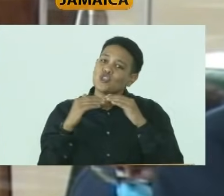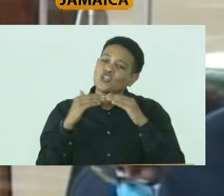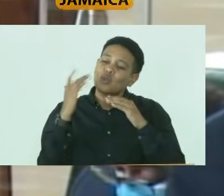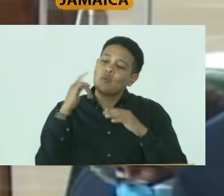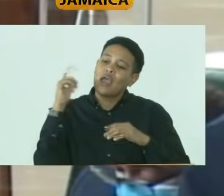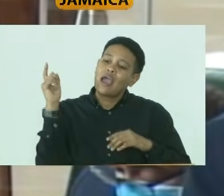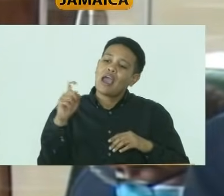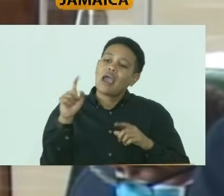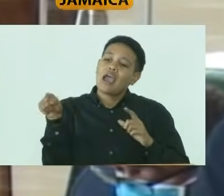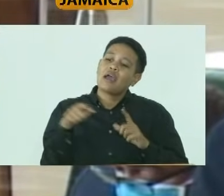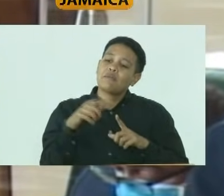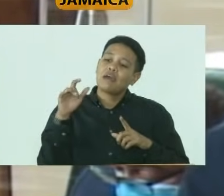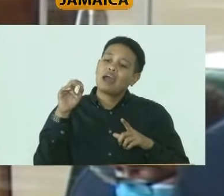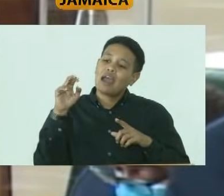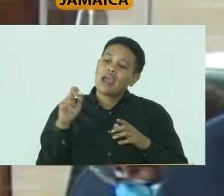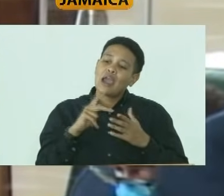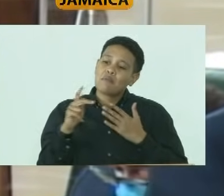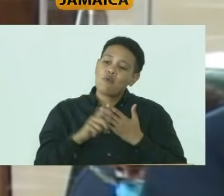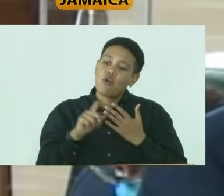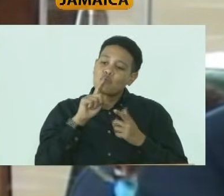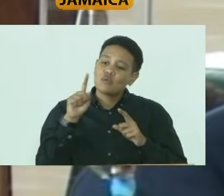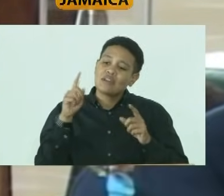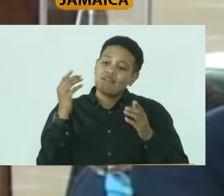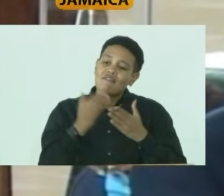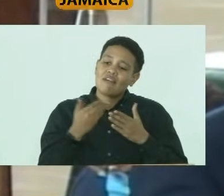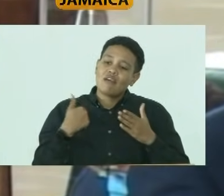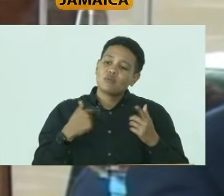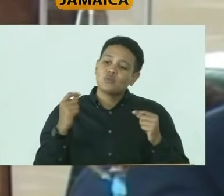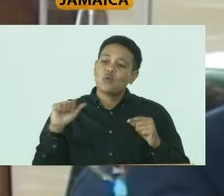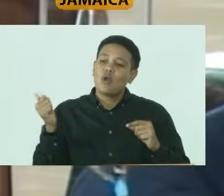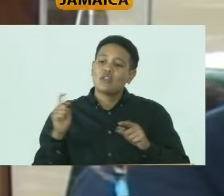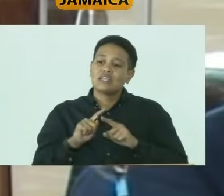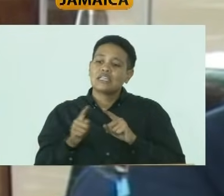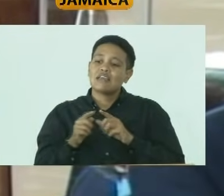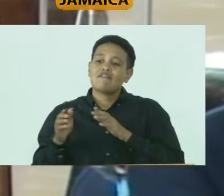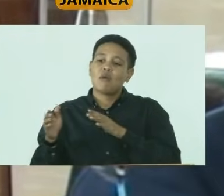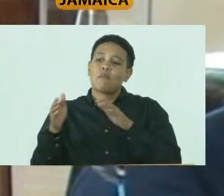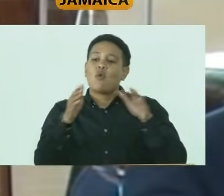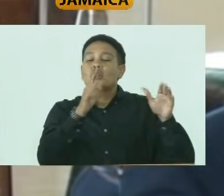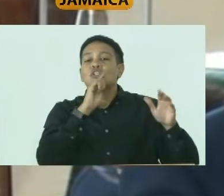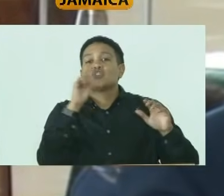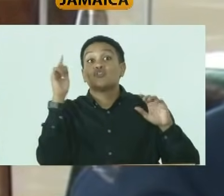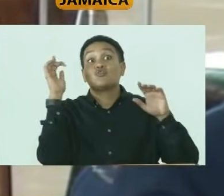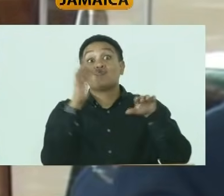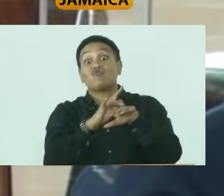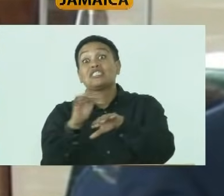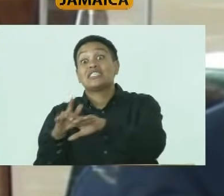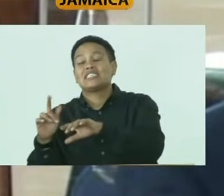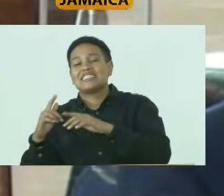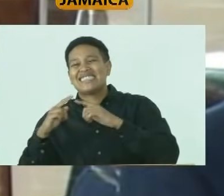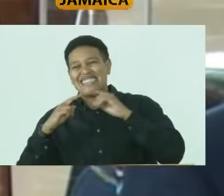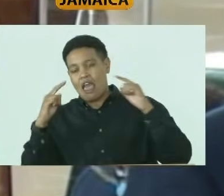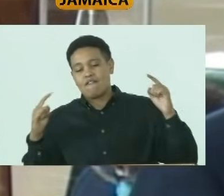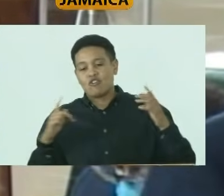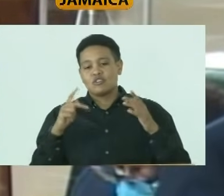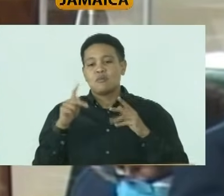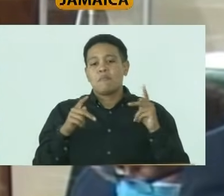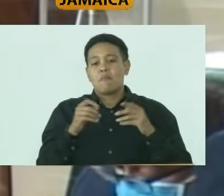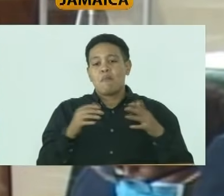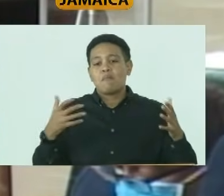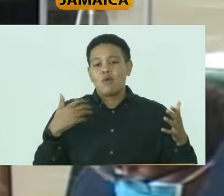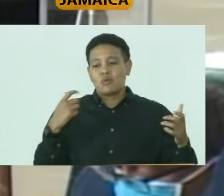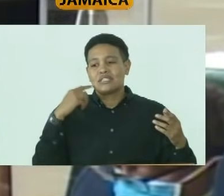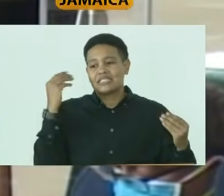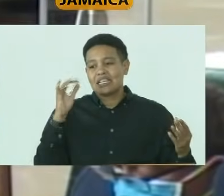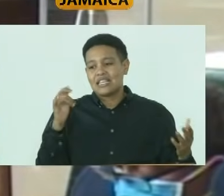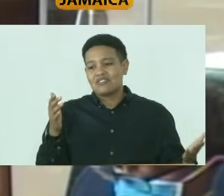asked about a care program when in fact we use other modalities to reach a very diverse population. So I just wanted to say that because that